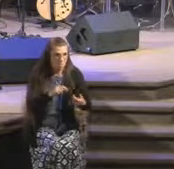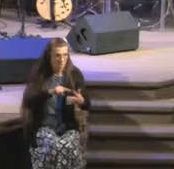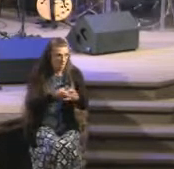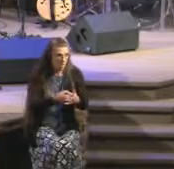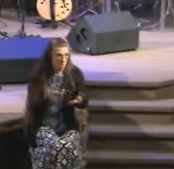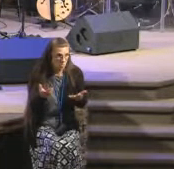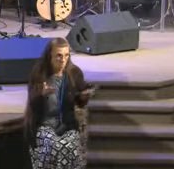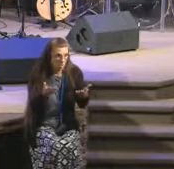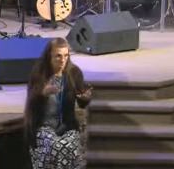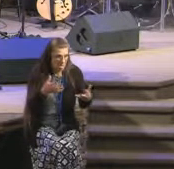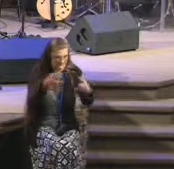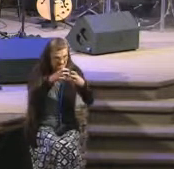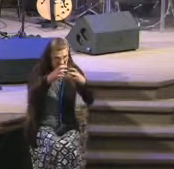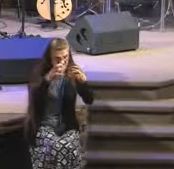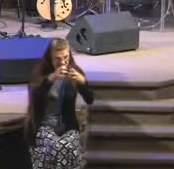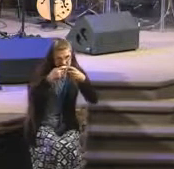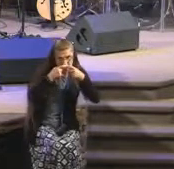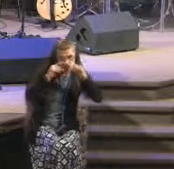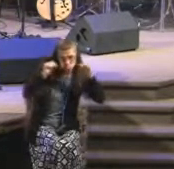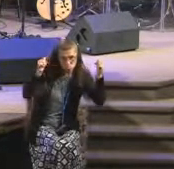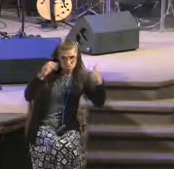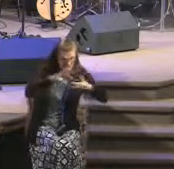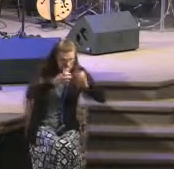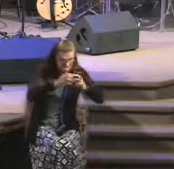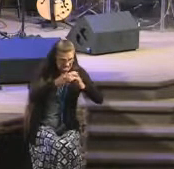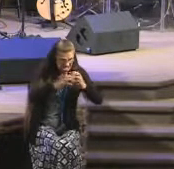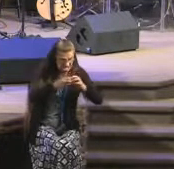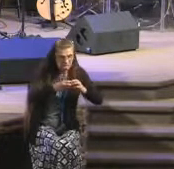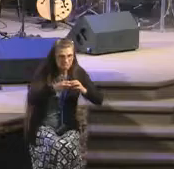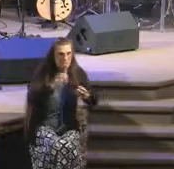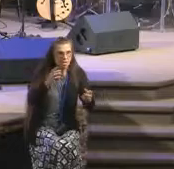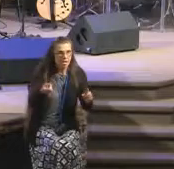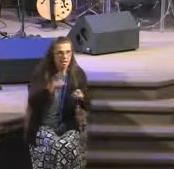would call a cat fight between two ladies turns into a church brawl.